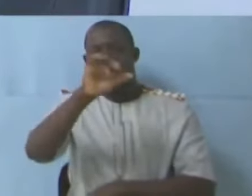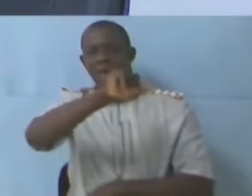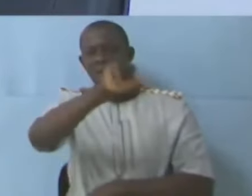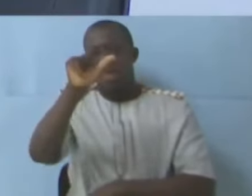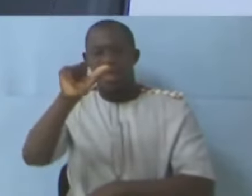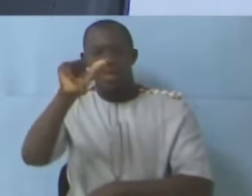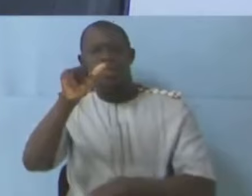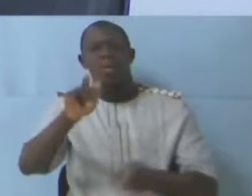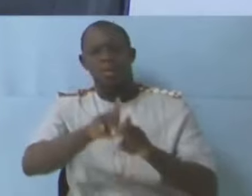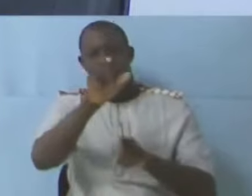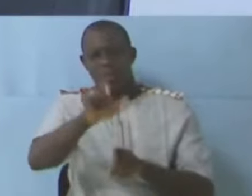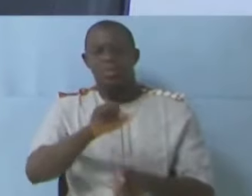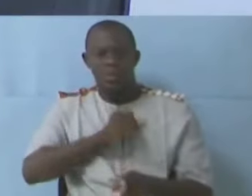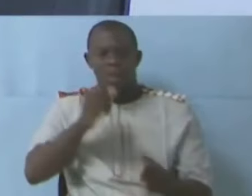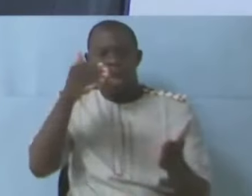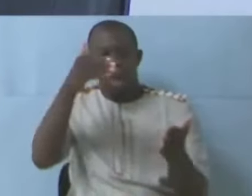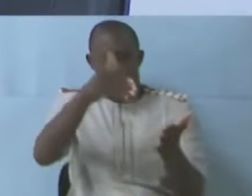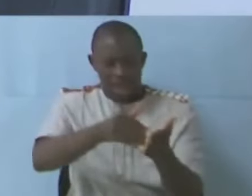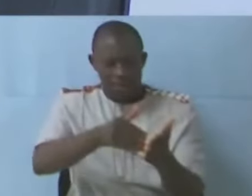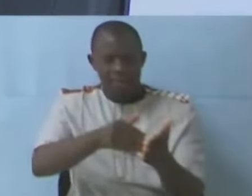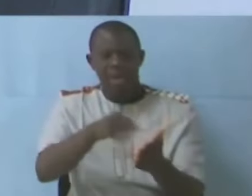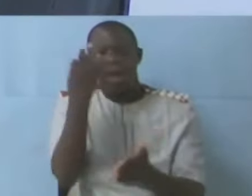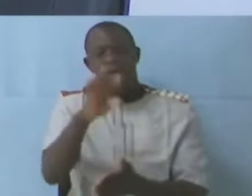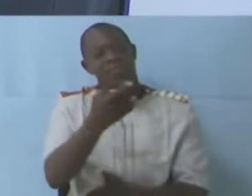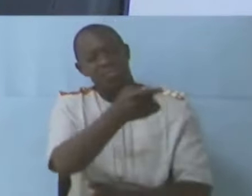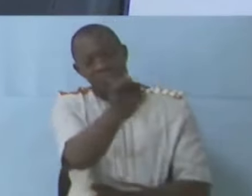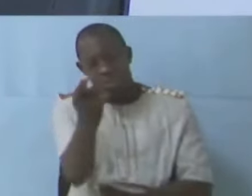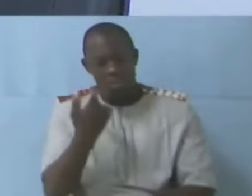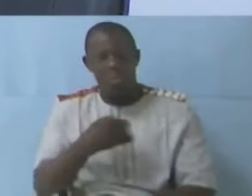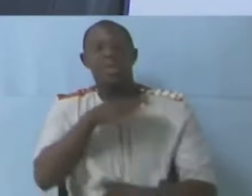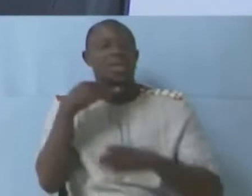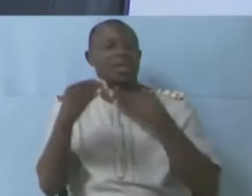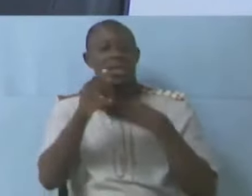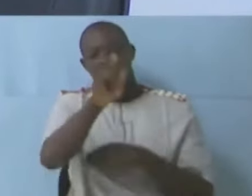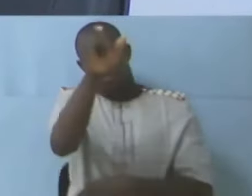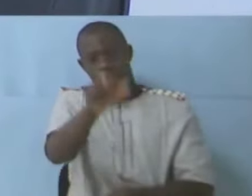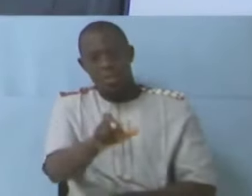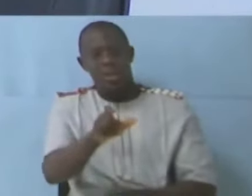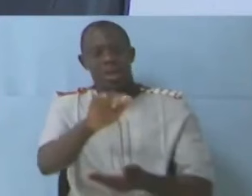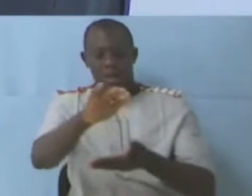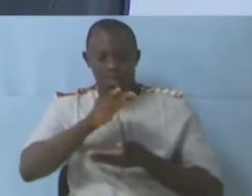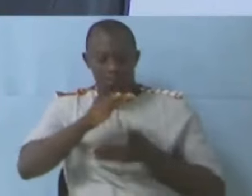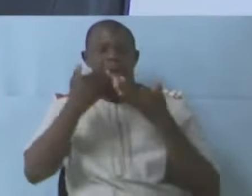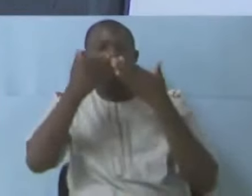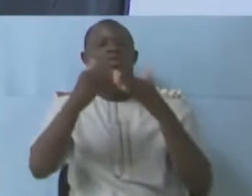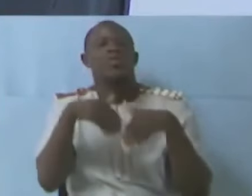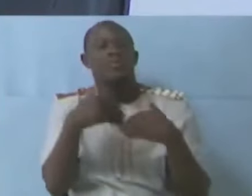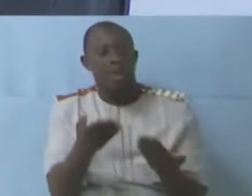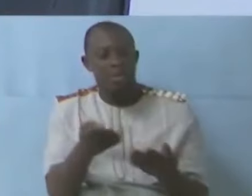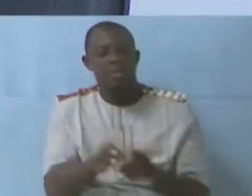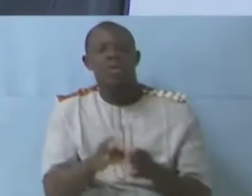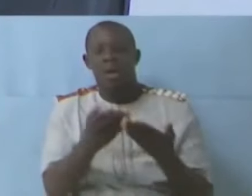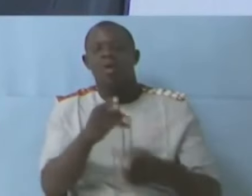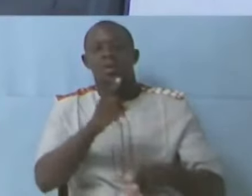Lieutenant Fra? So mo ñu ne len yeen to len raye ki then fan lañu jëlé information is better than get stop mo ay. Then the time